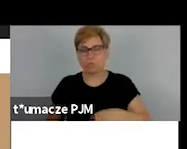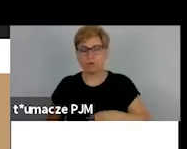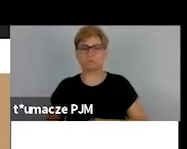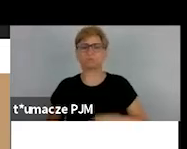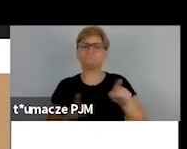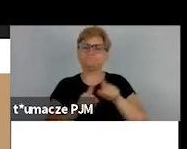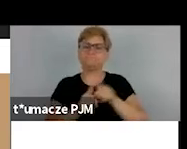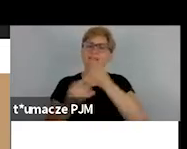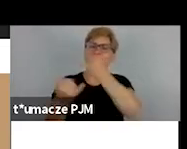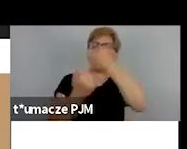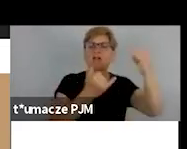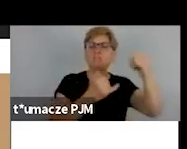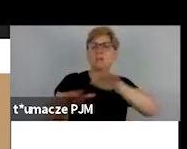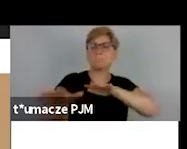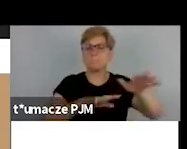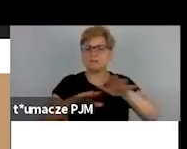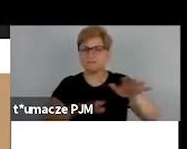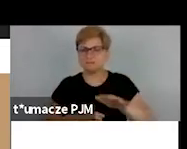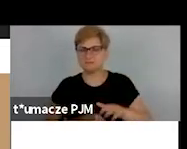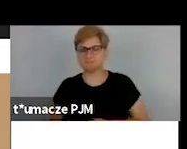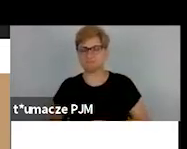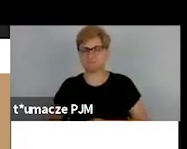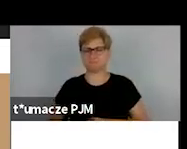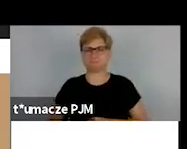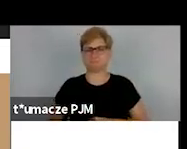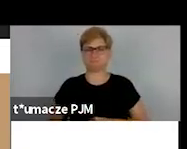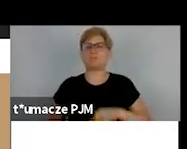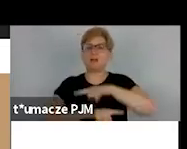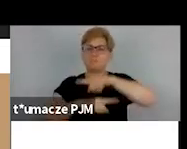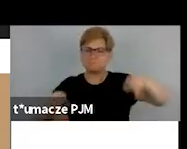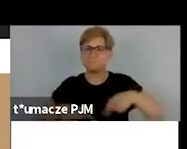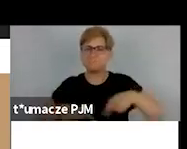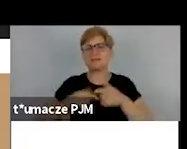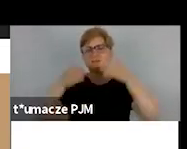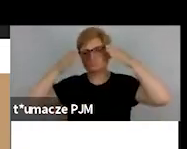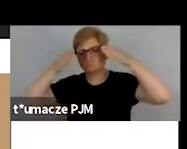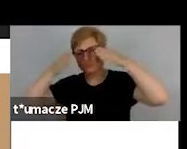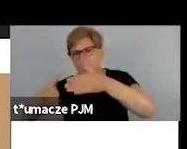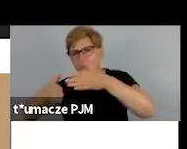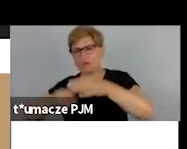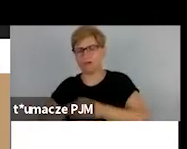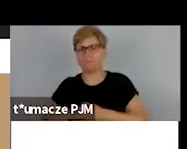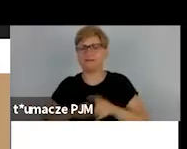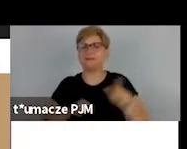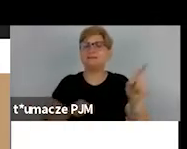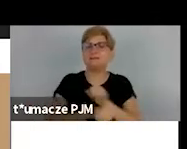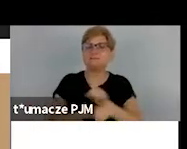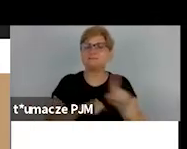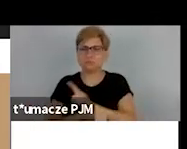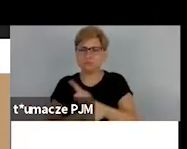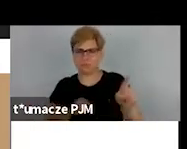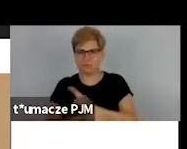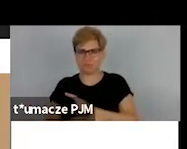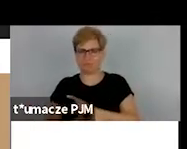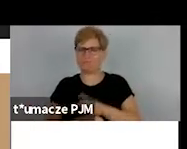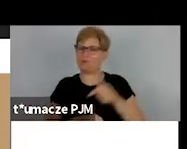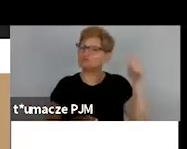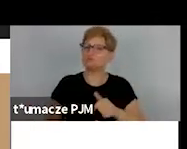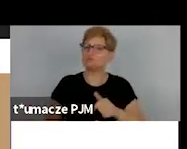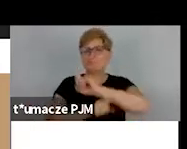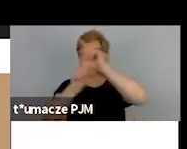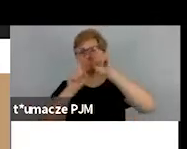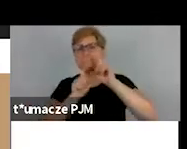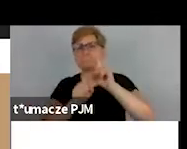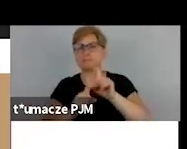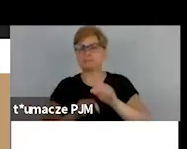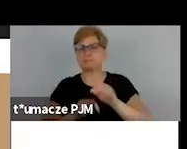we focus very much on risk. And I think we have to ask the question of potential. We talk about